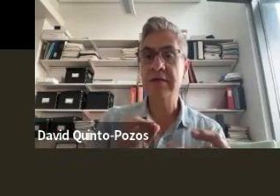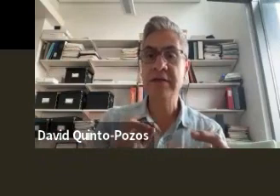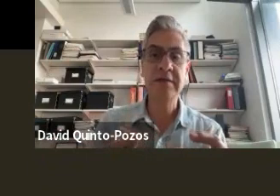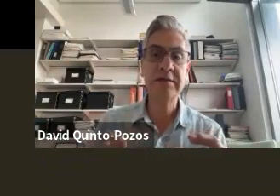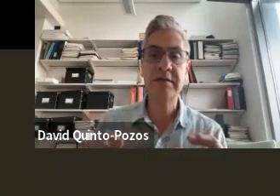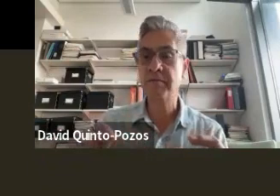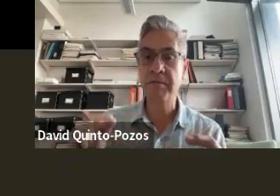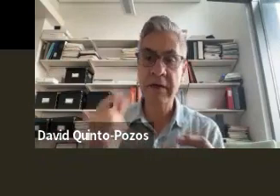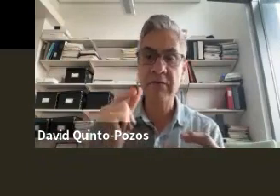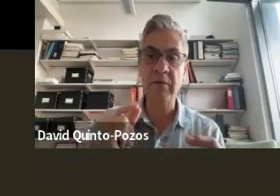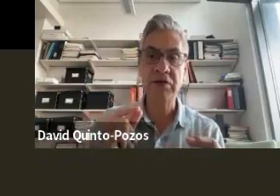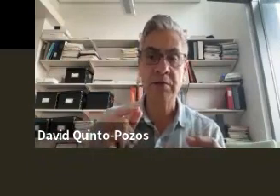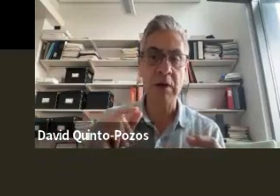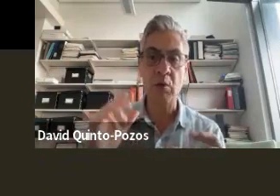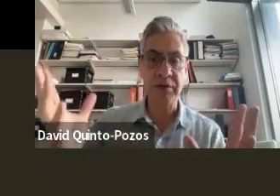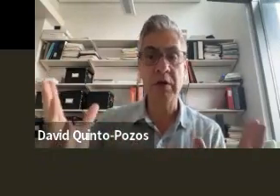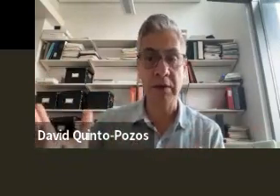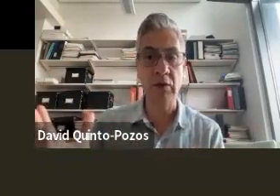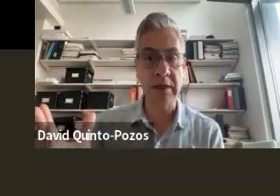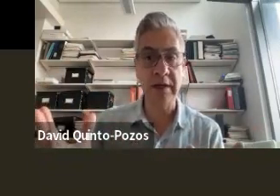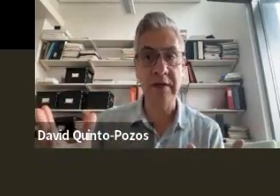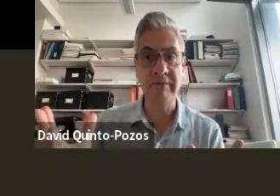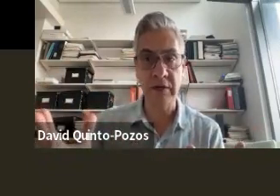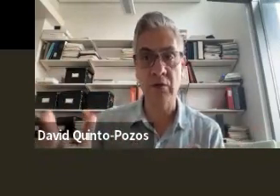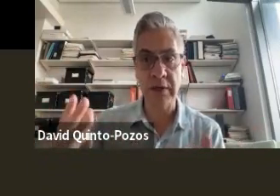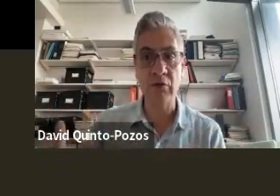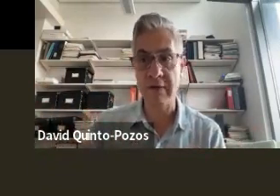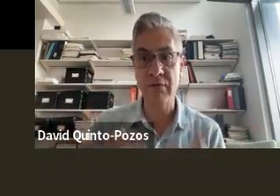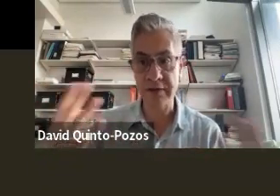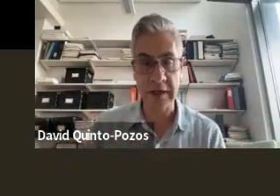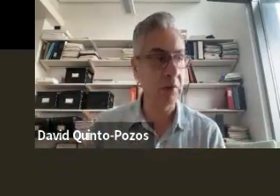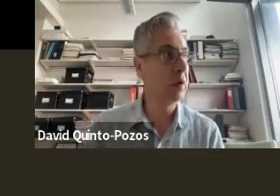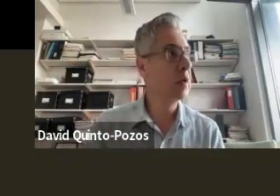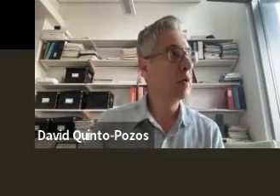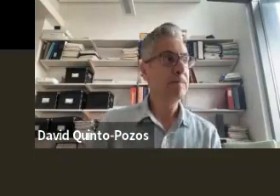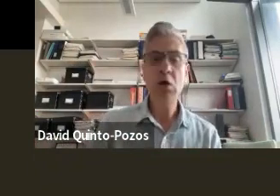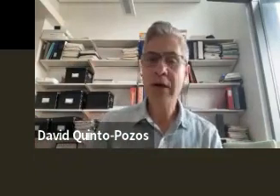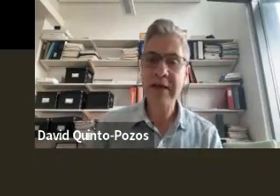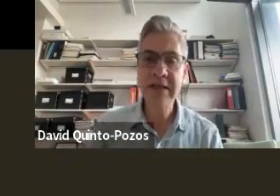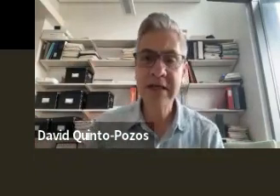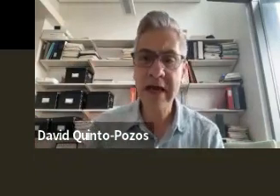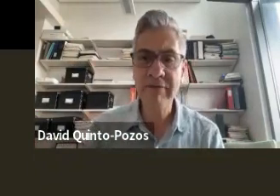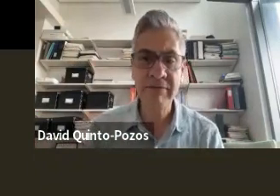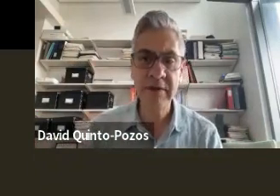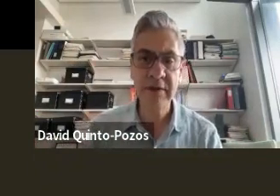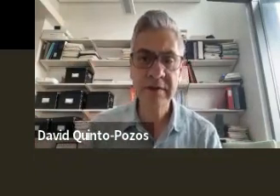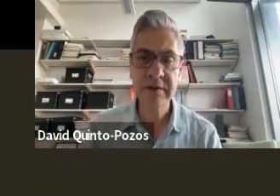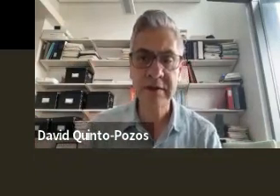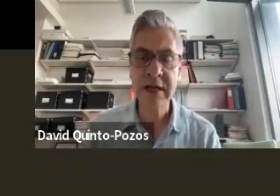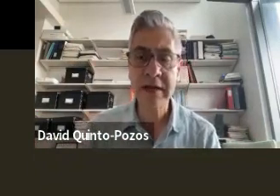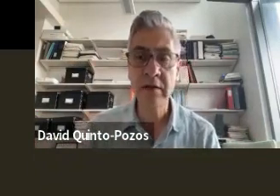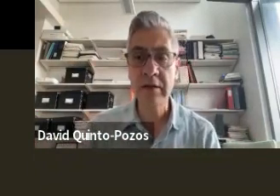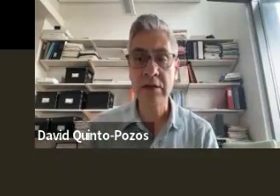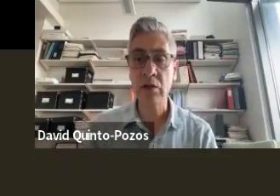very condensed bit of information about what they're going to be looking at in that figure or that graph or that table. You don't need to have